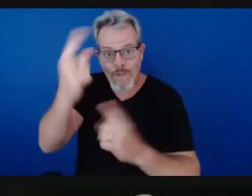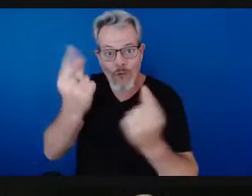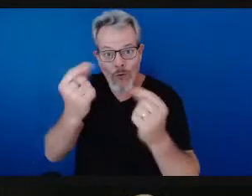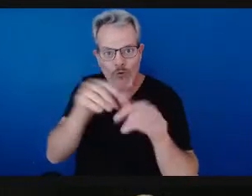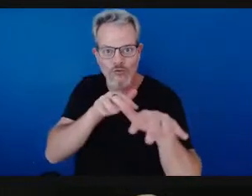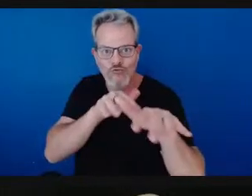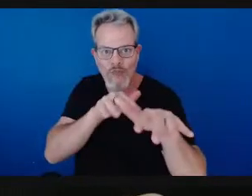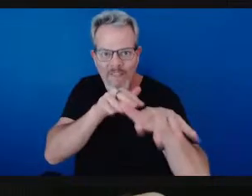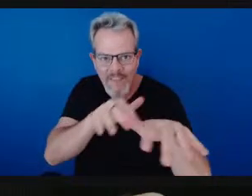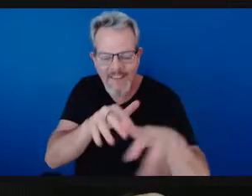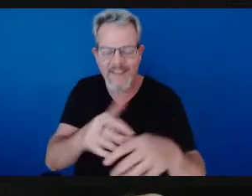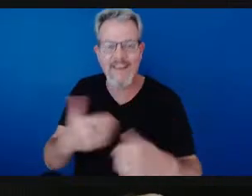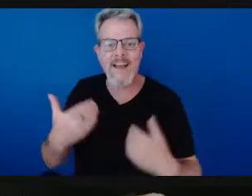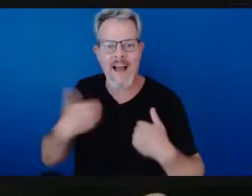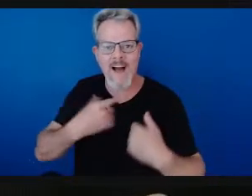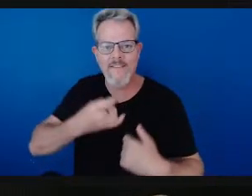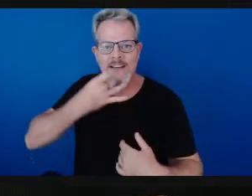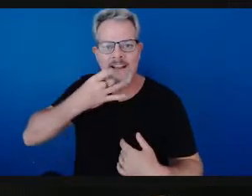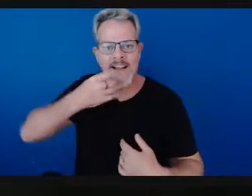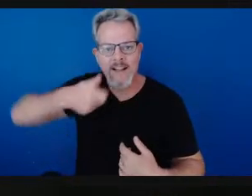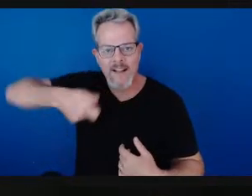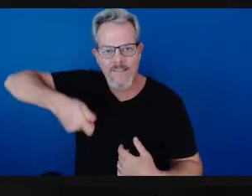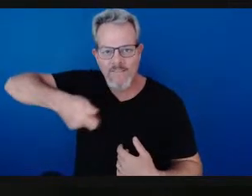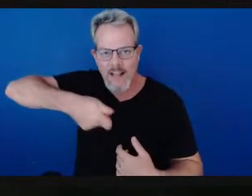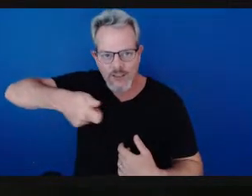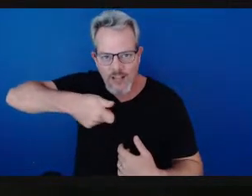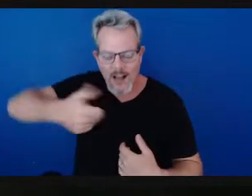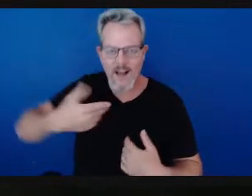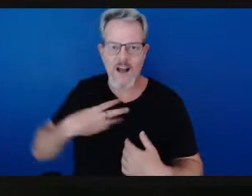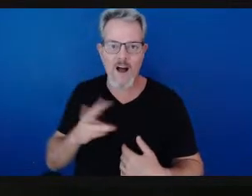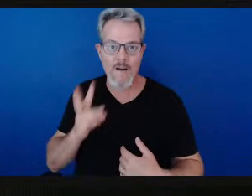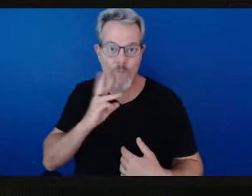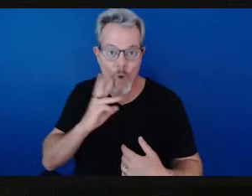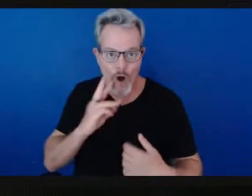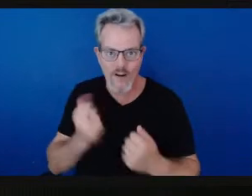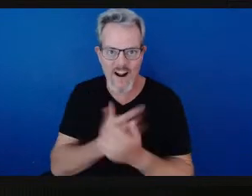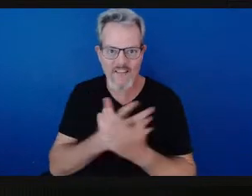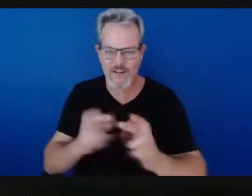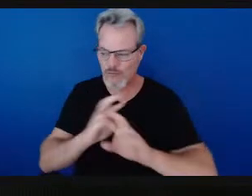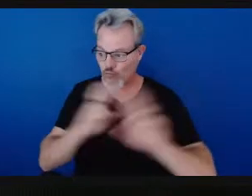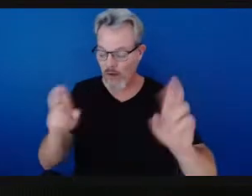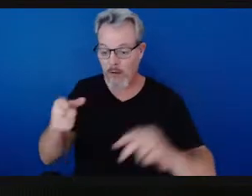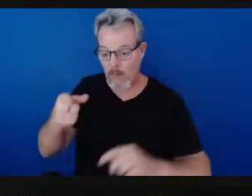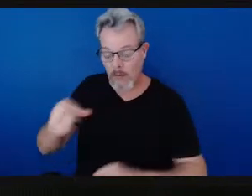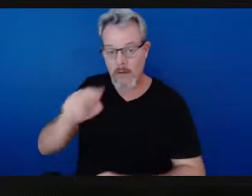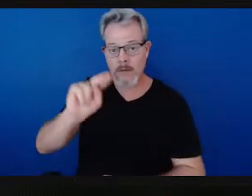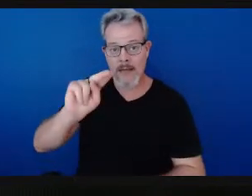flashlights. You want to have water. There's a whole other part of the national park website that describes all these